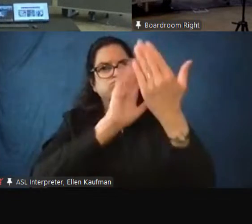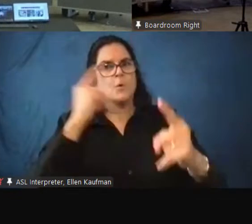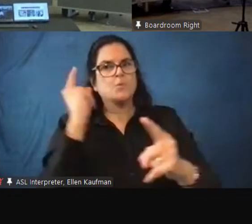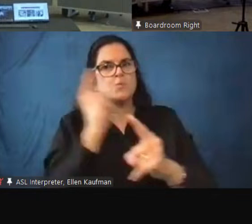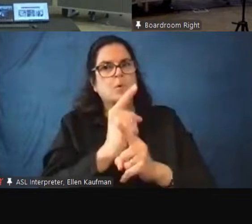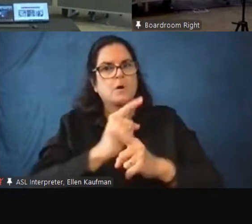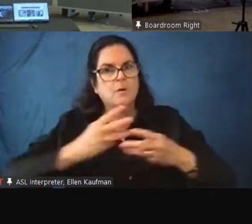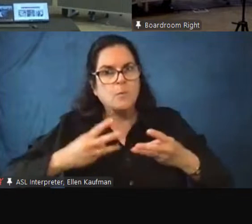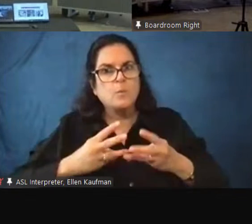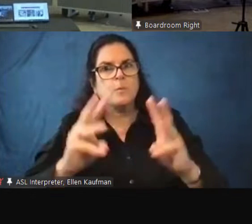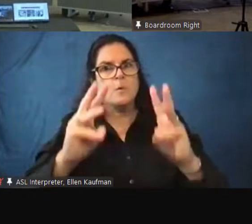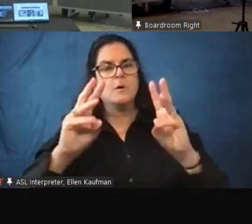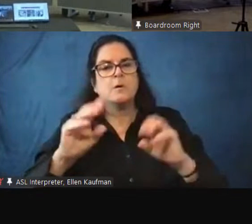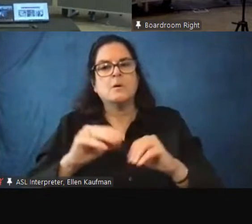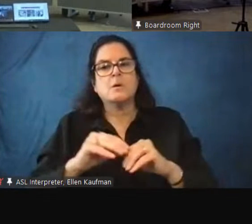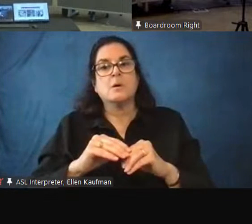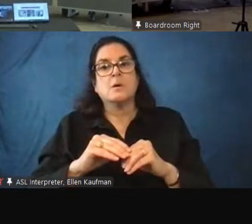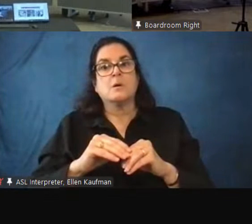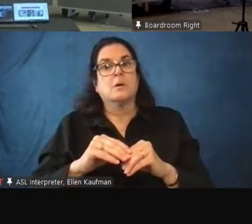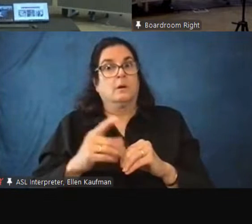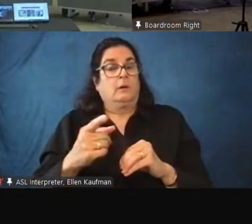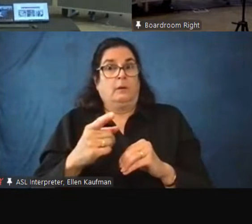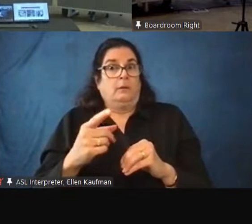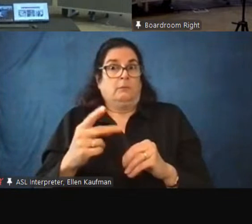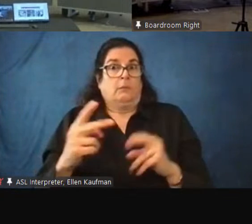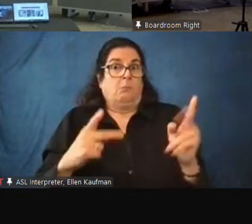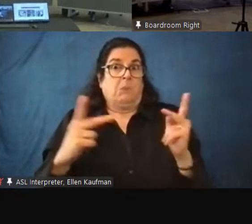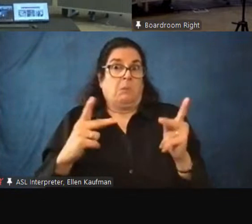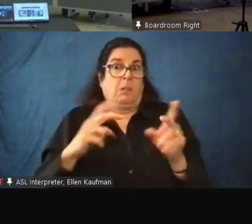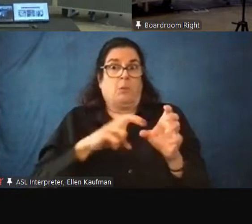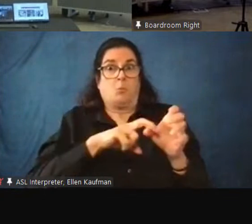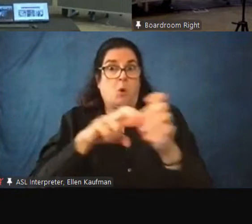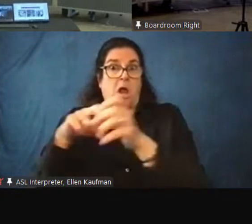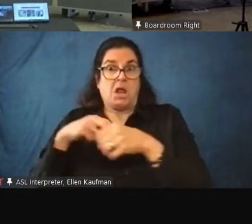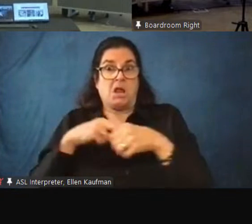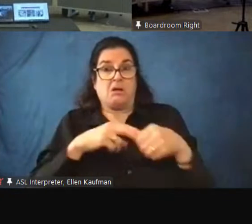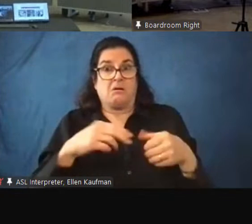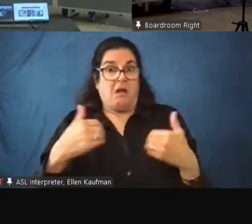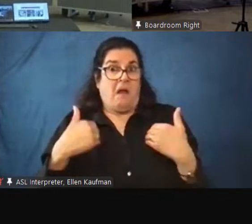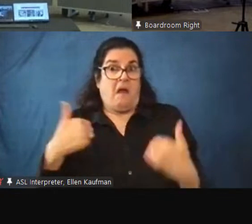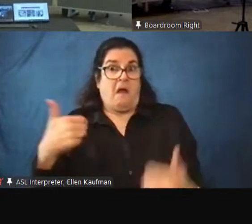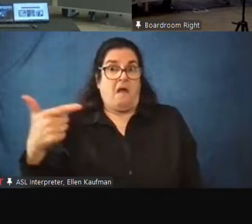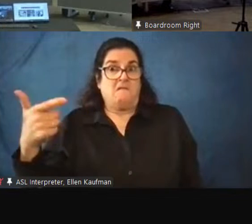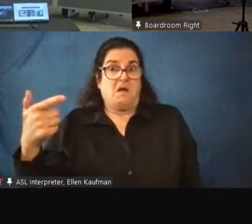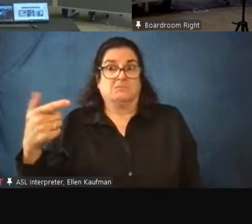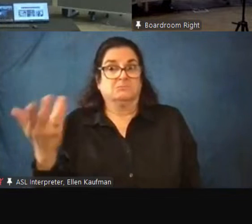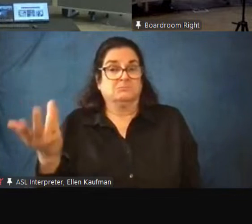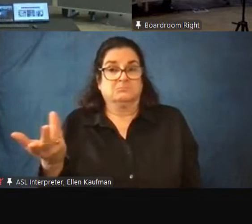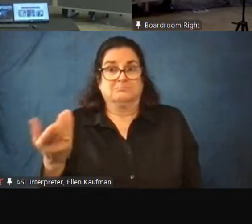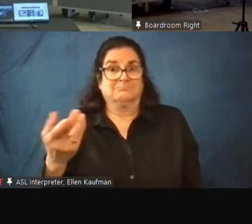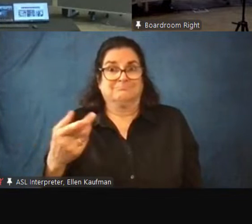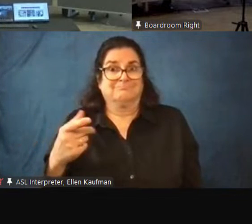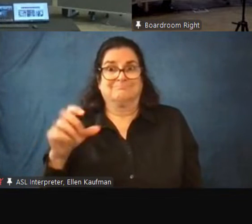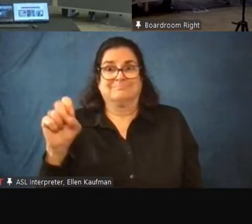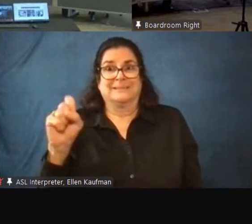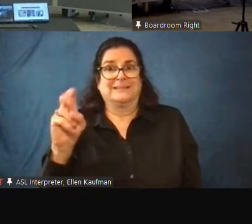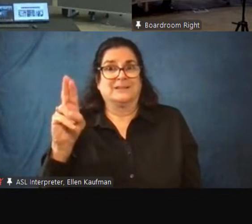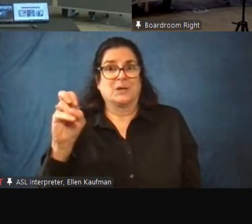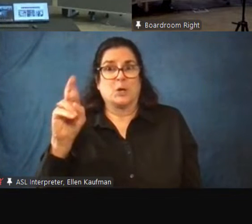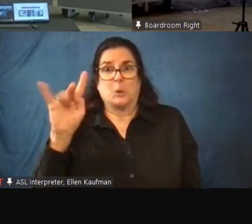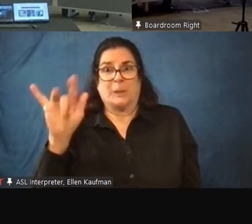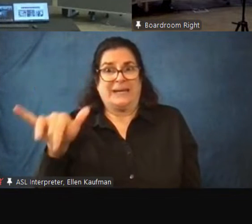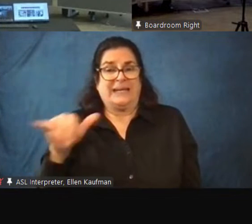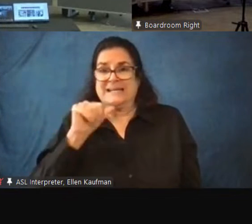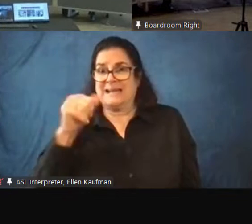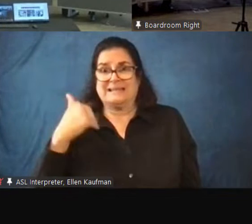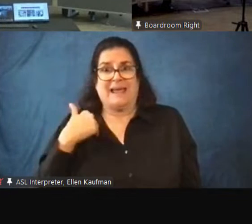with, of course, they have guns. Because security in itself cannot really deal with that issue because they don't have the training enough to